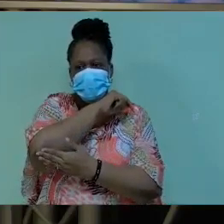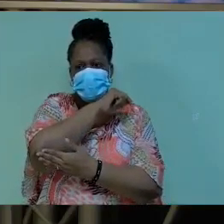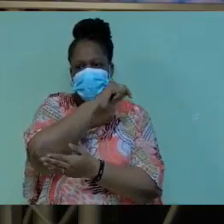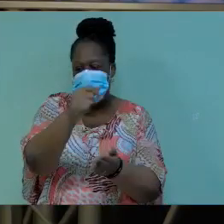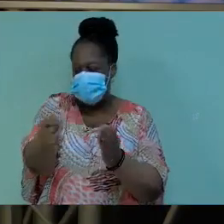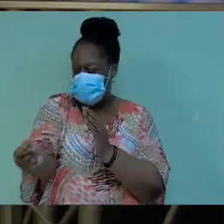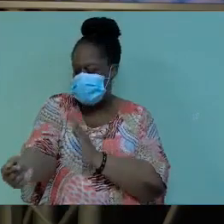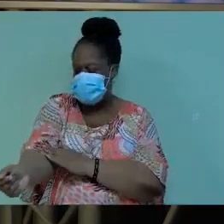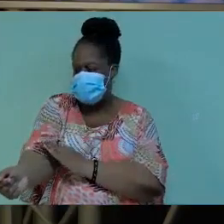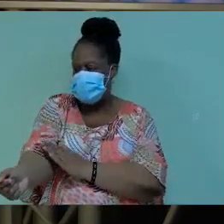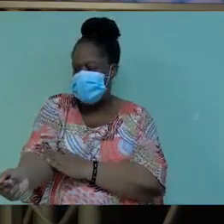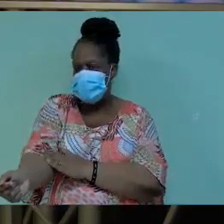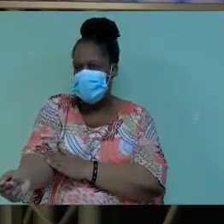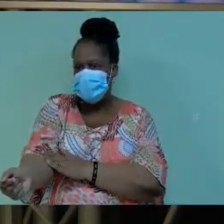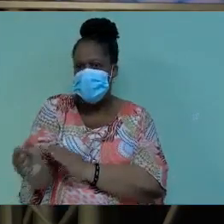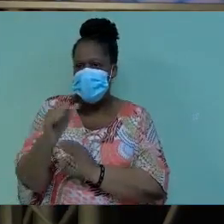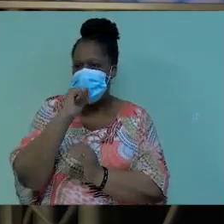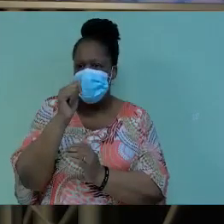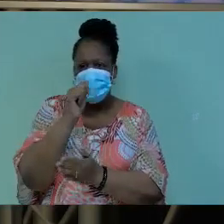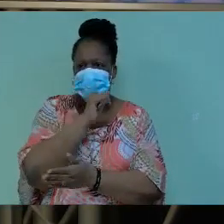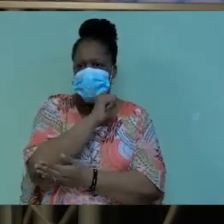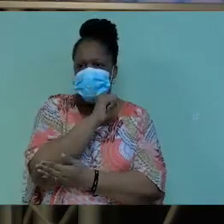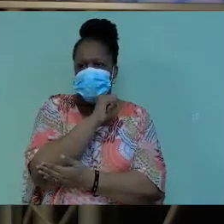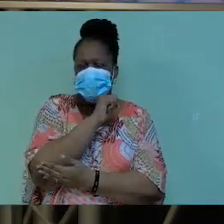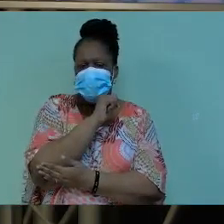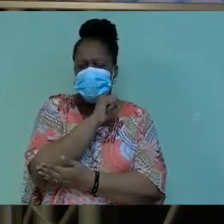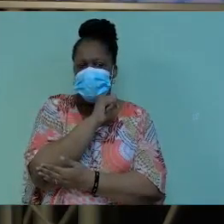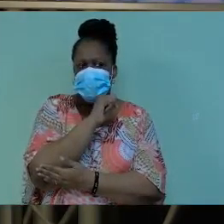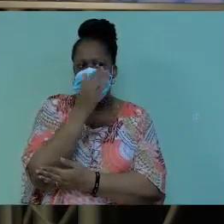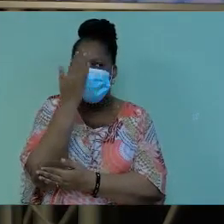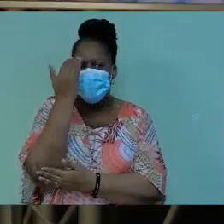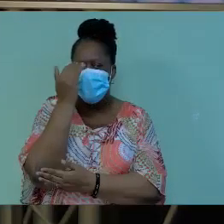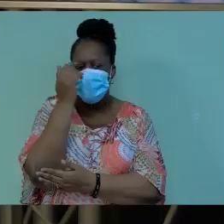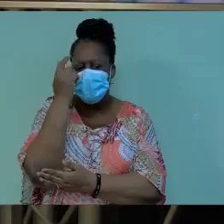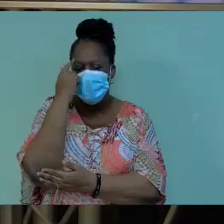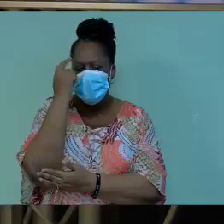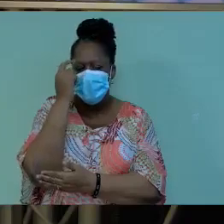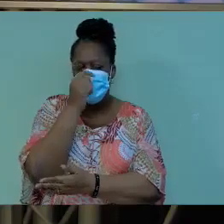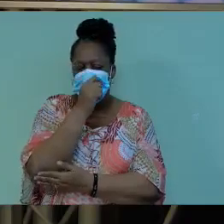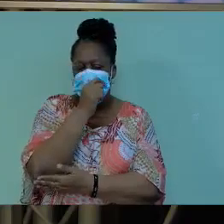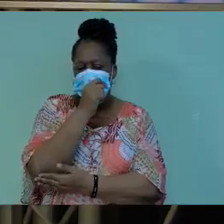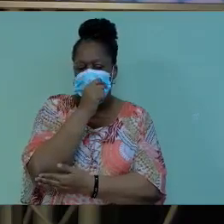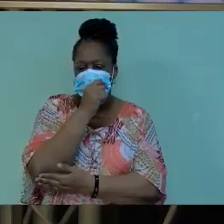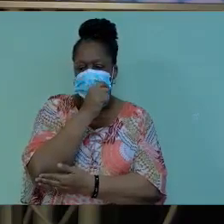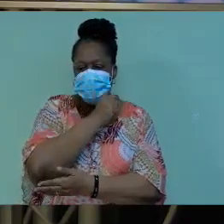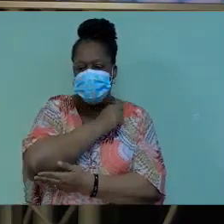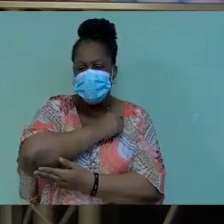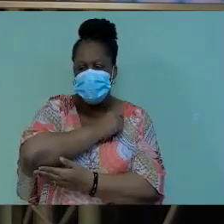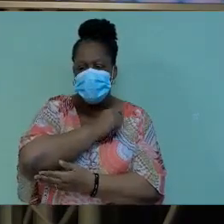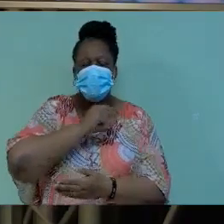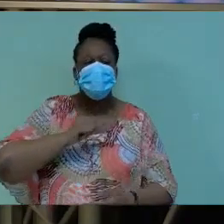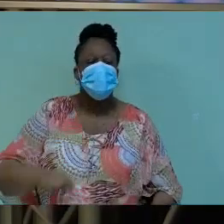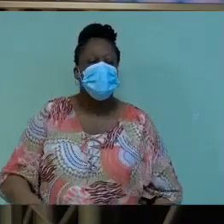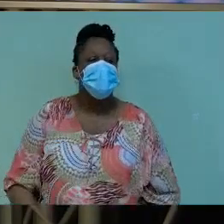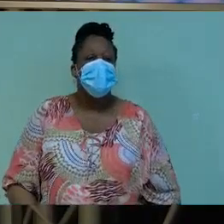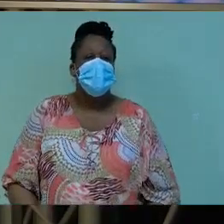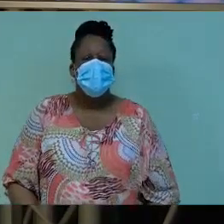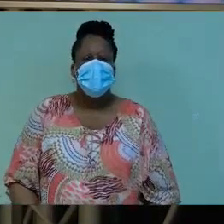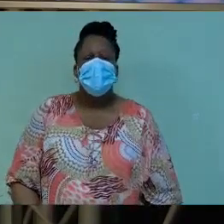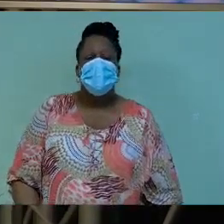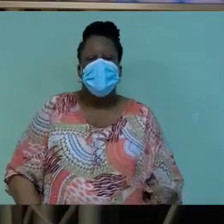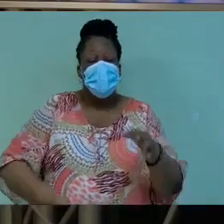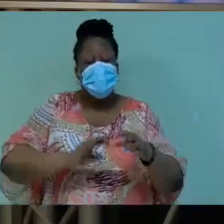ask that you wear a mask, and so you really should be coughing and sneezing into your mask, and so